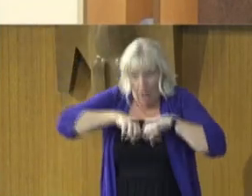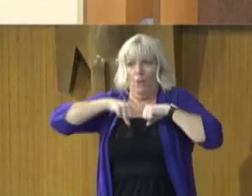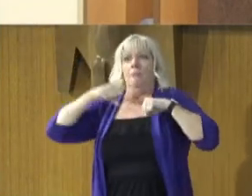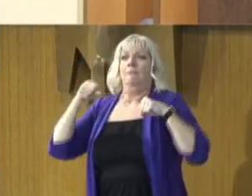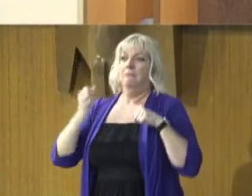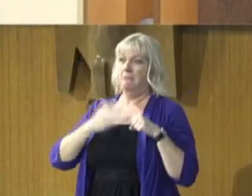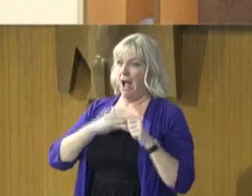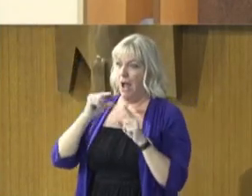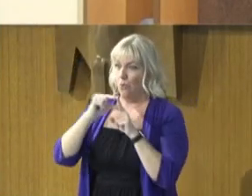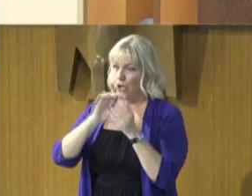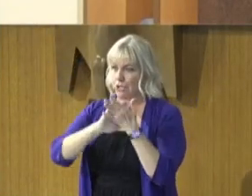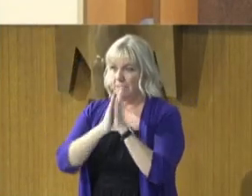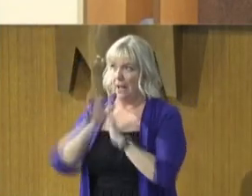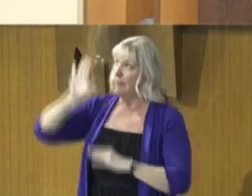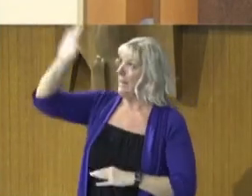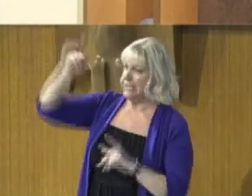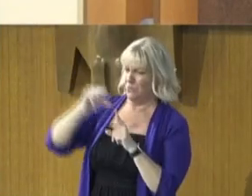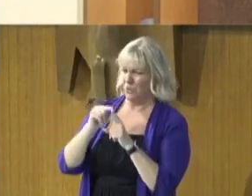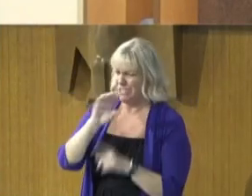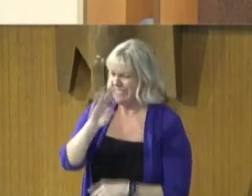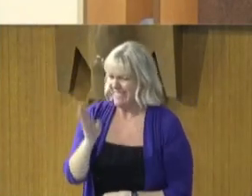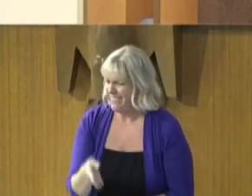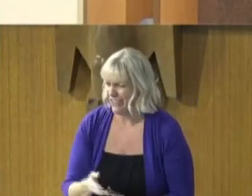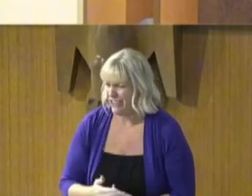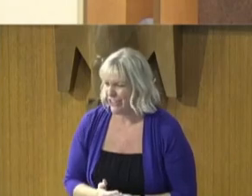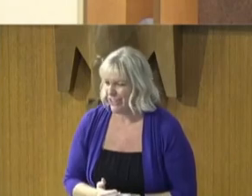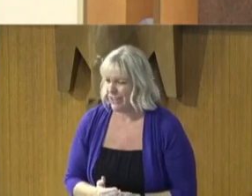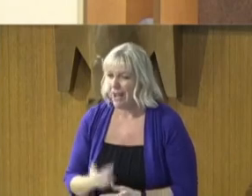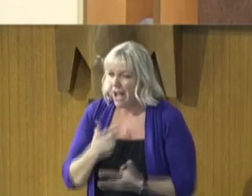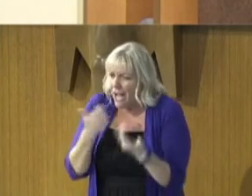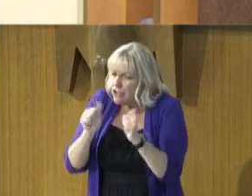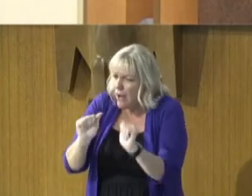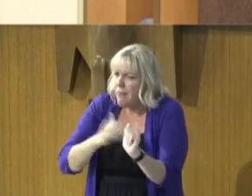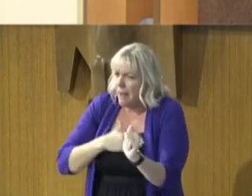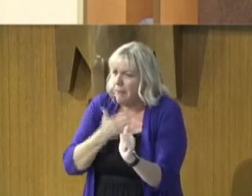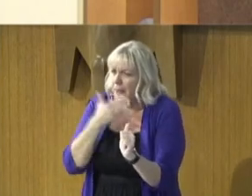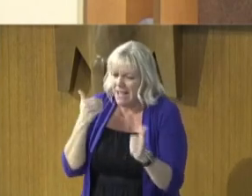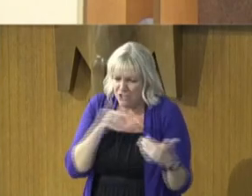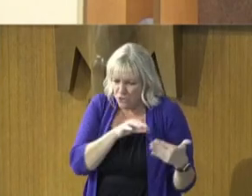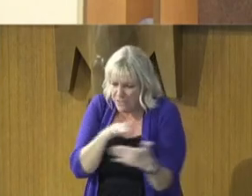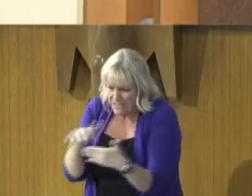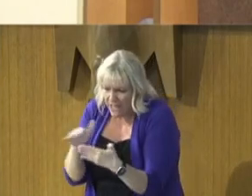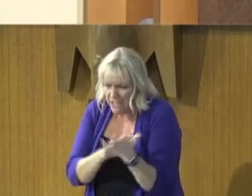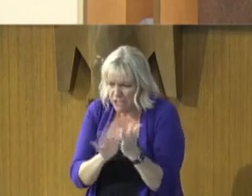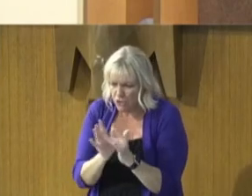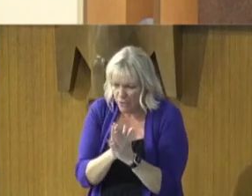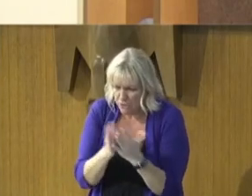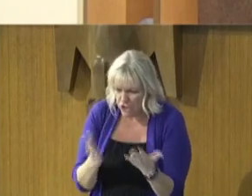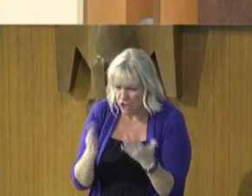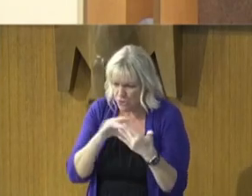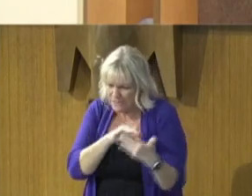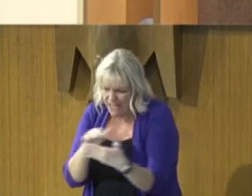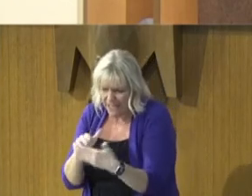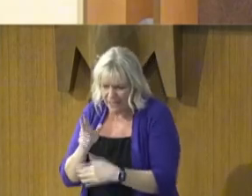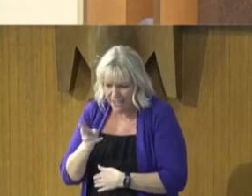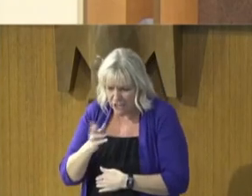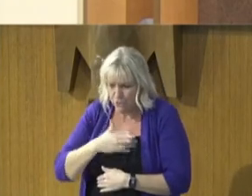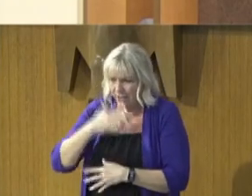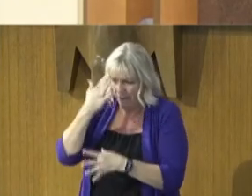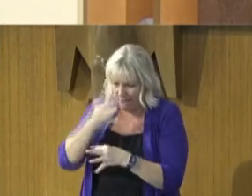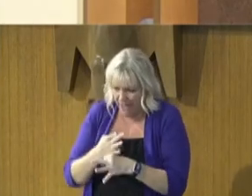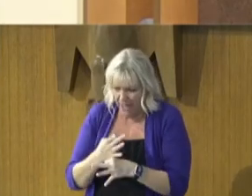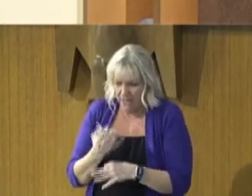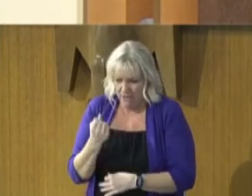become God's words. I do my very best to study Scripture and the history of my faith and to understand it and share